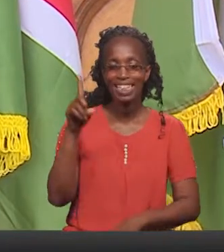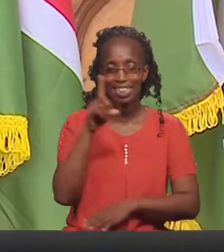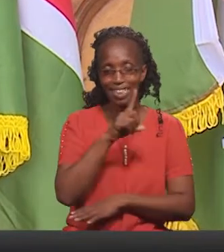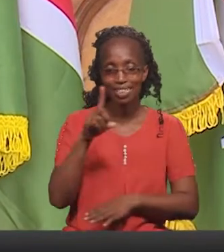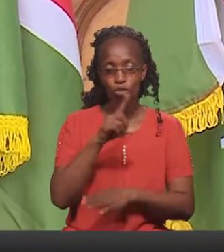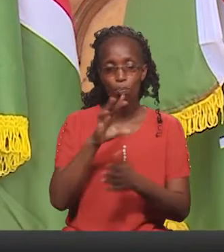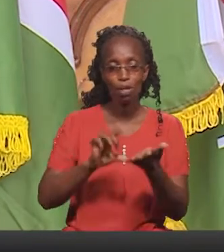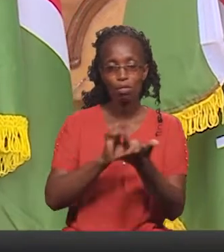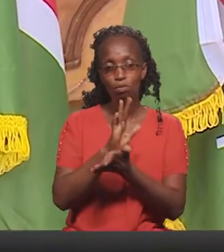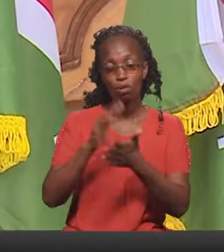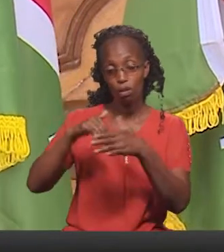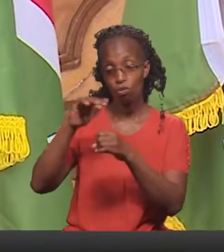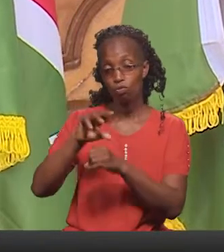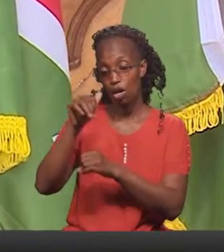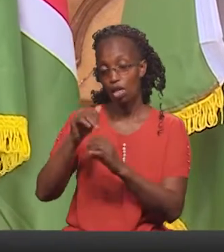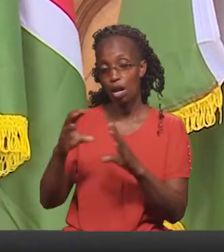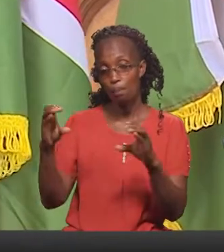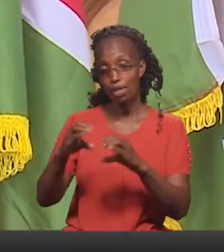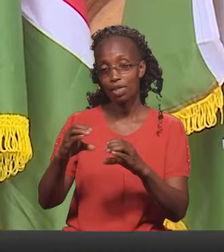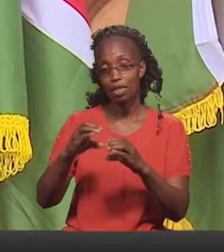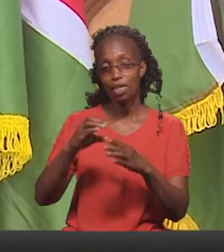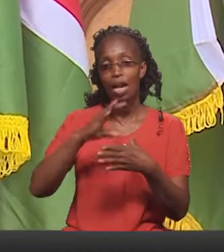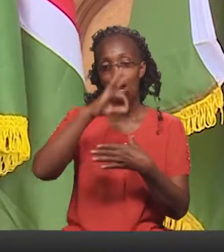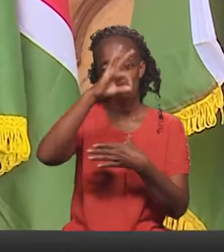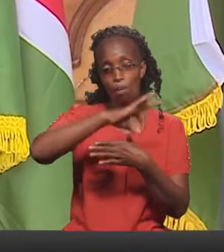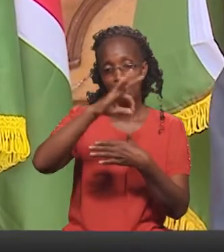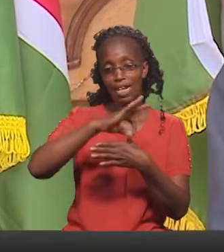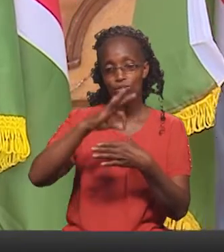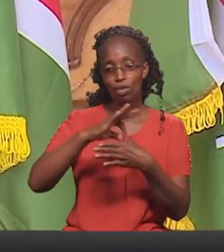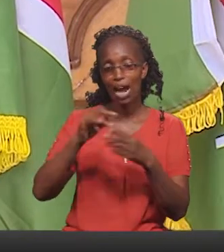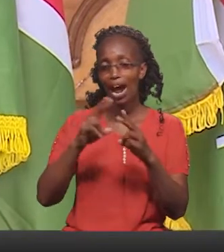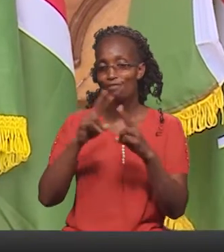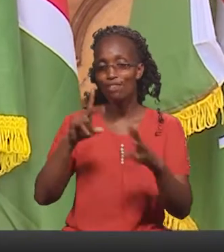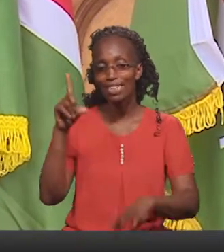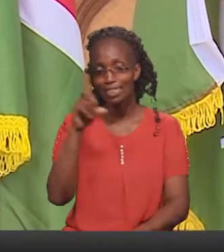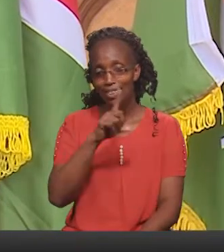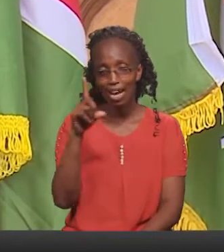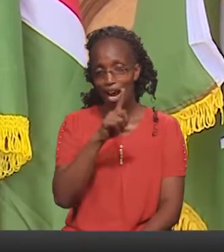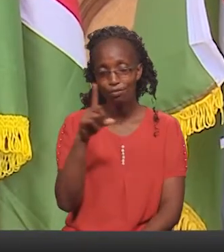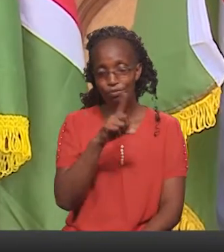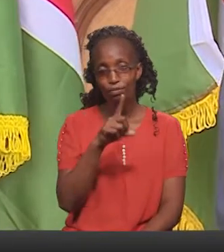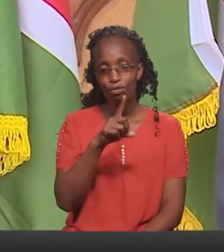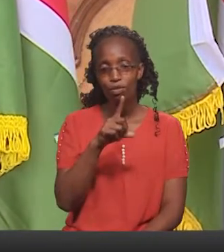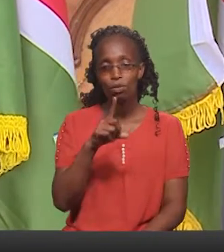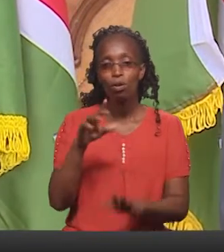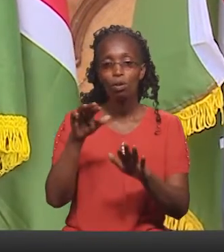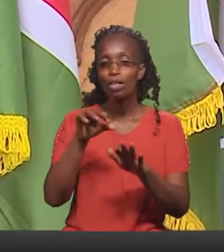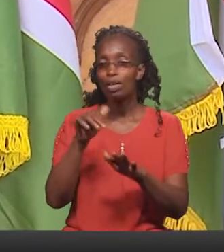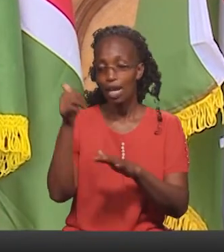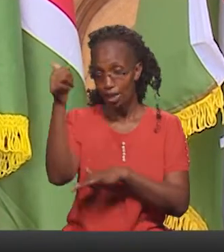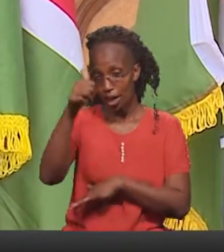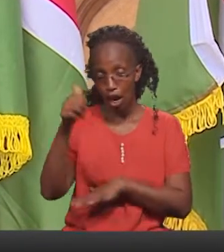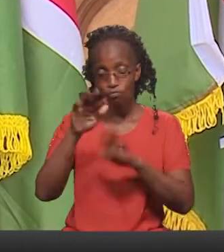thrown out of other parties through flawed nominations. Nominations ni kali, kuna ukora sana kwa pati zingine mnazijua. Kwa